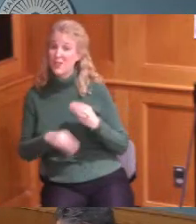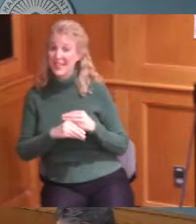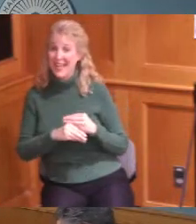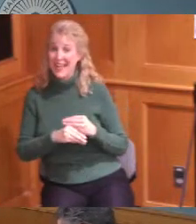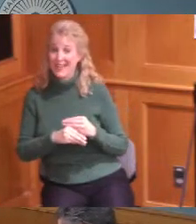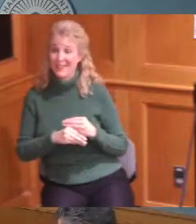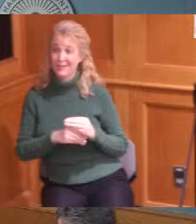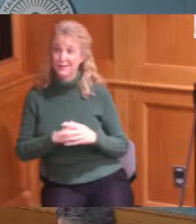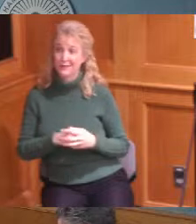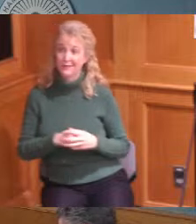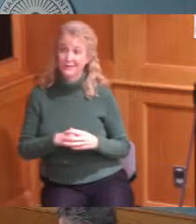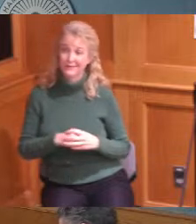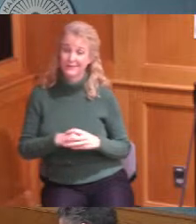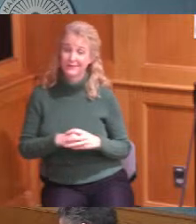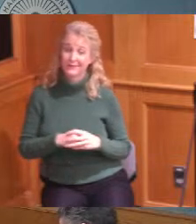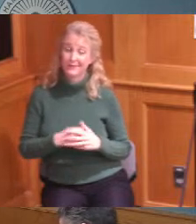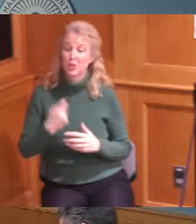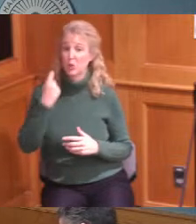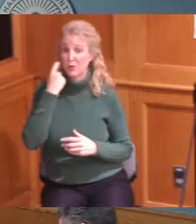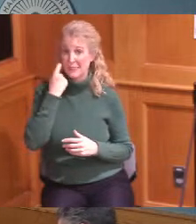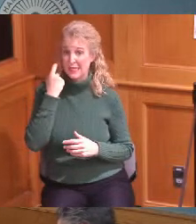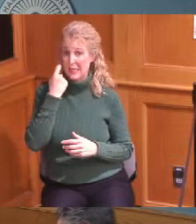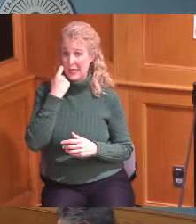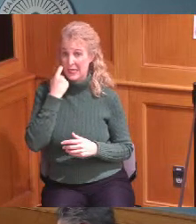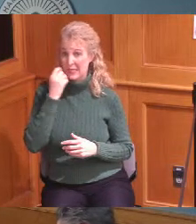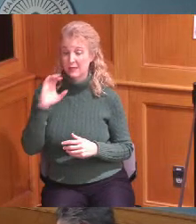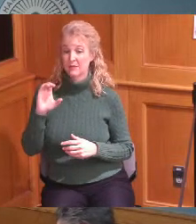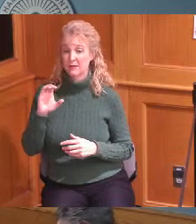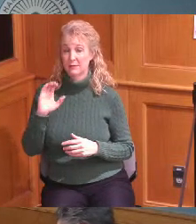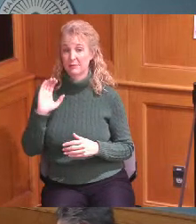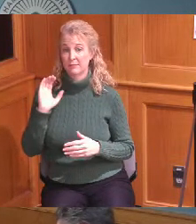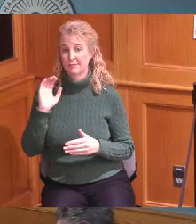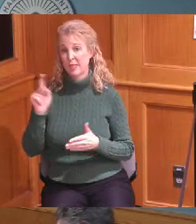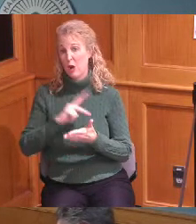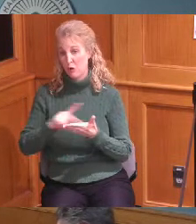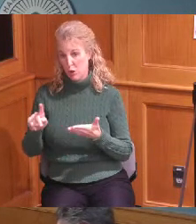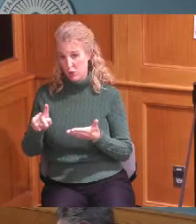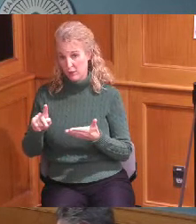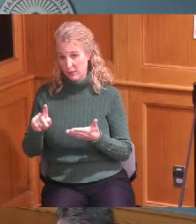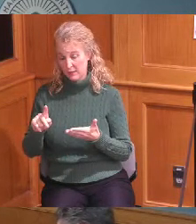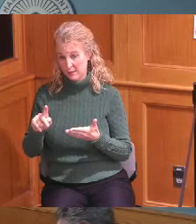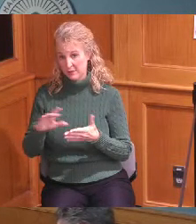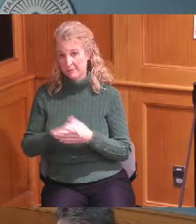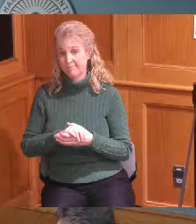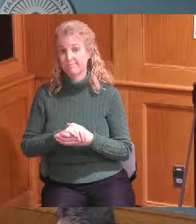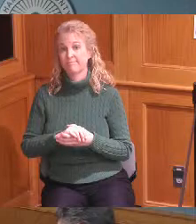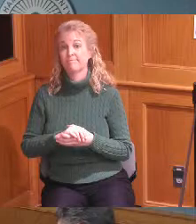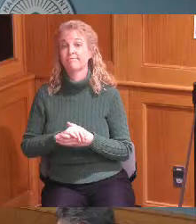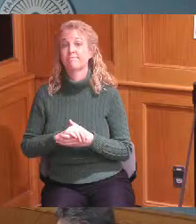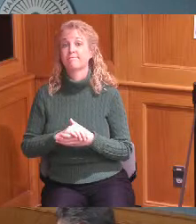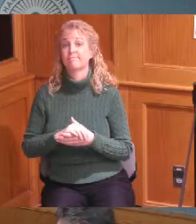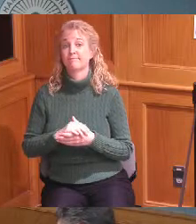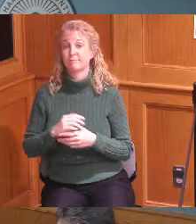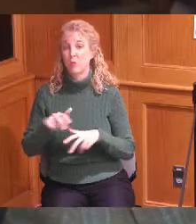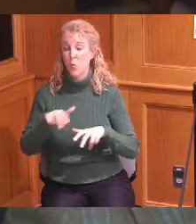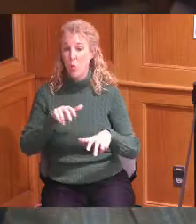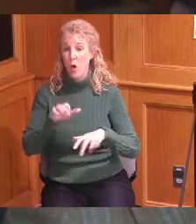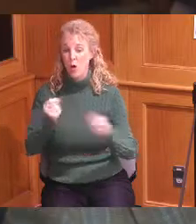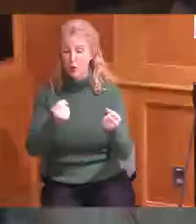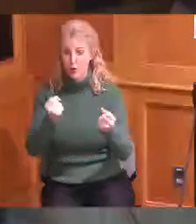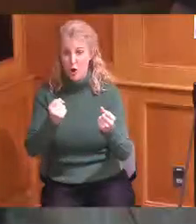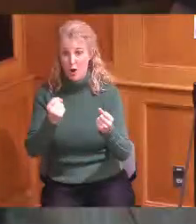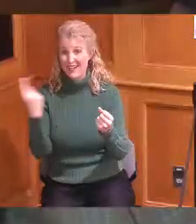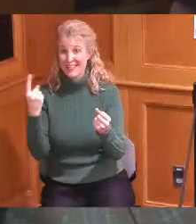because we had an employee, our clerk was walking to the car and got hit almost upside the head. So